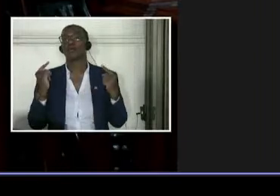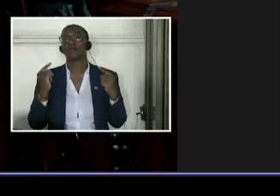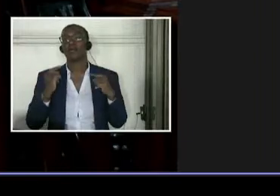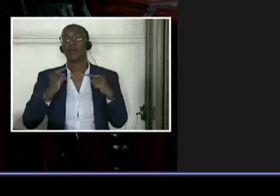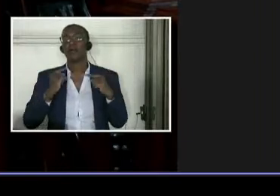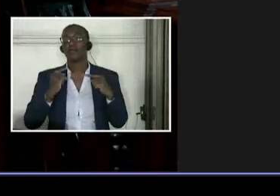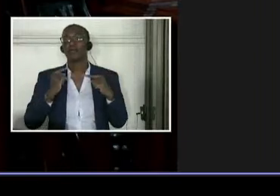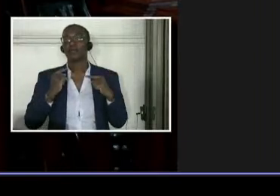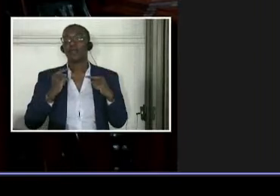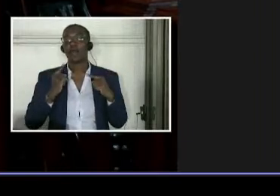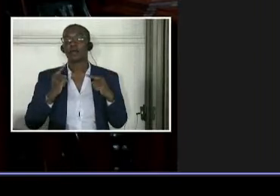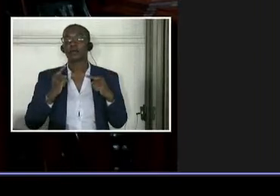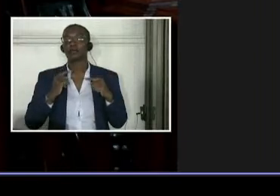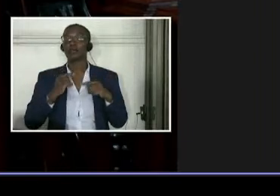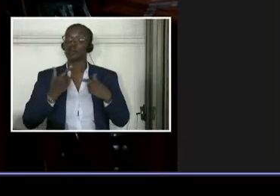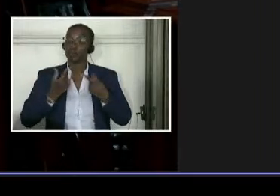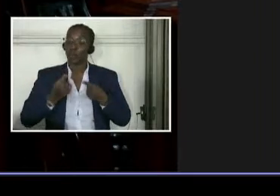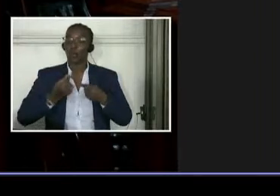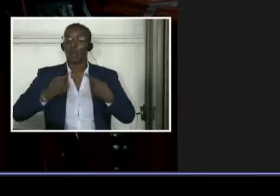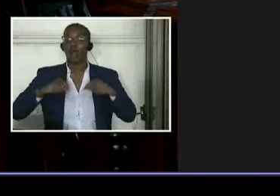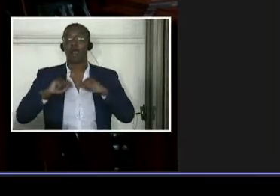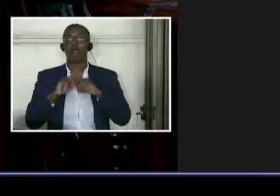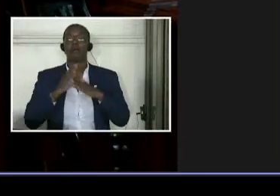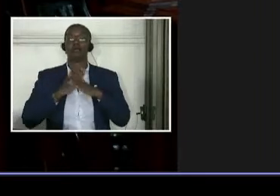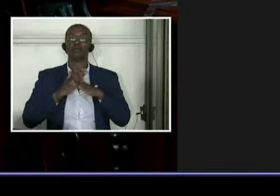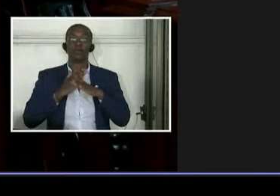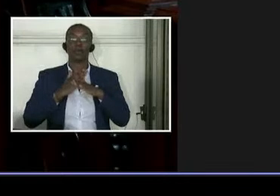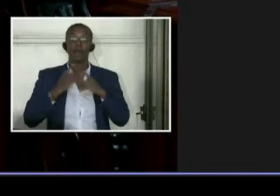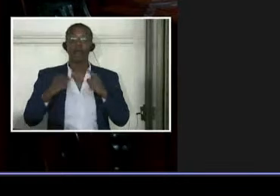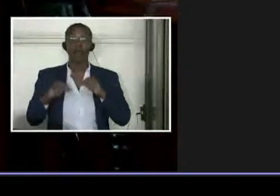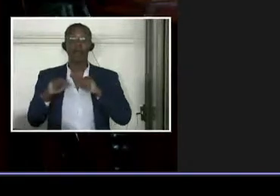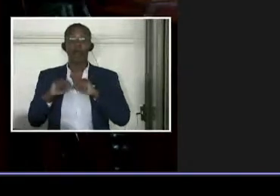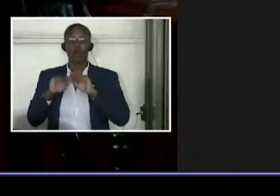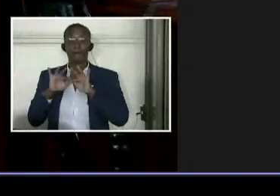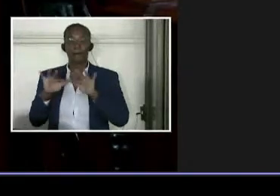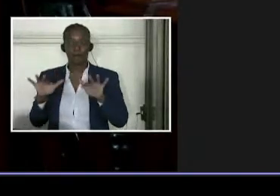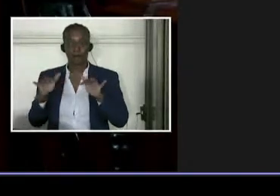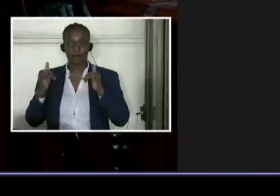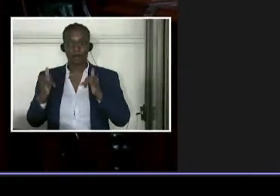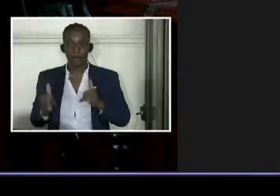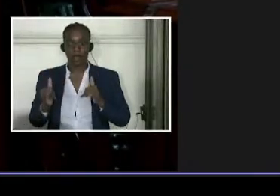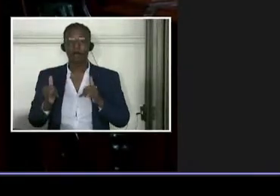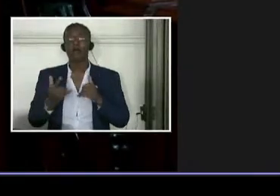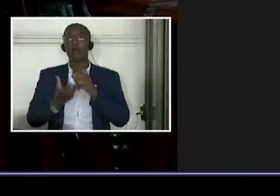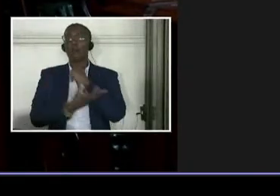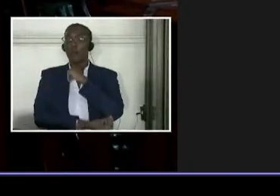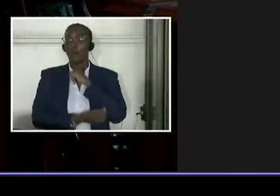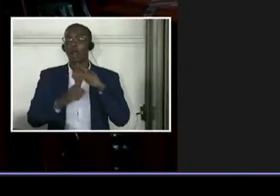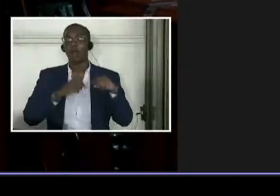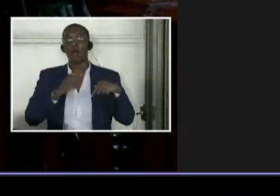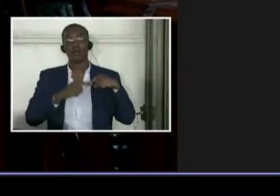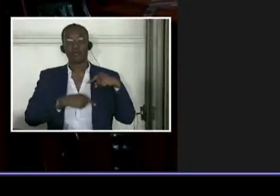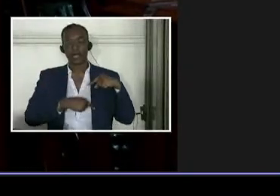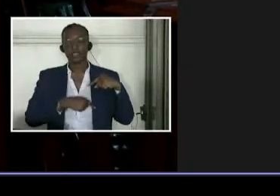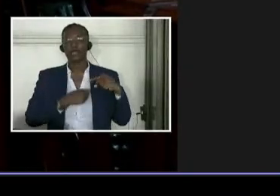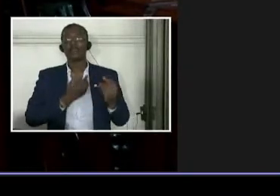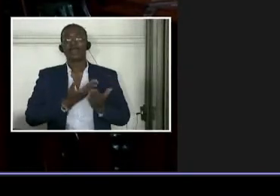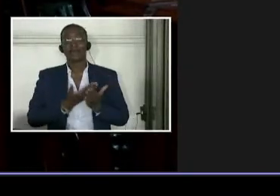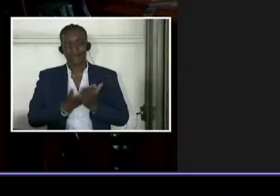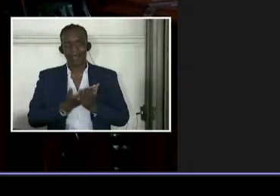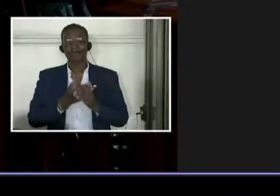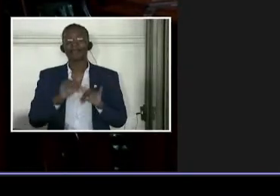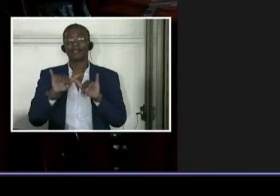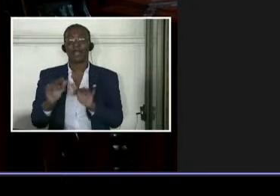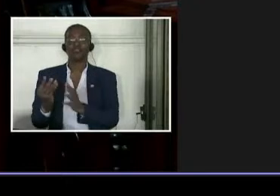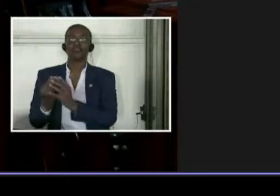to honor our responsibility to make sure that our people, whether they are poor or rich, they are able to live side by